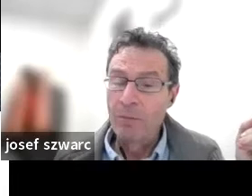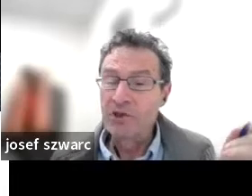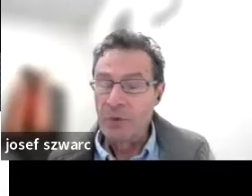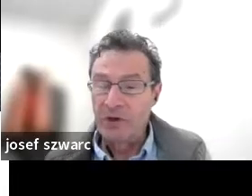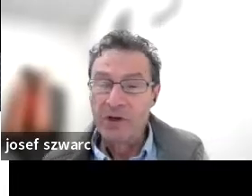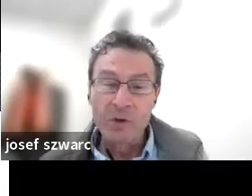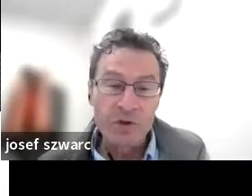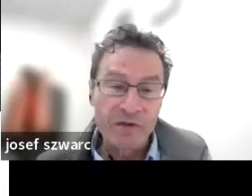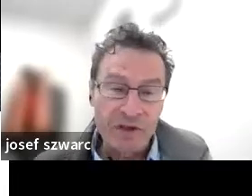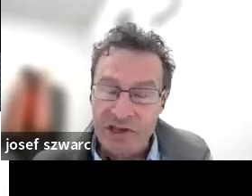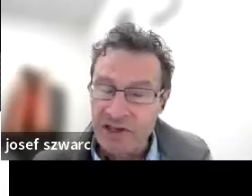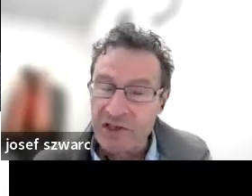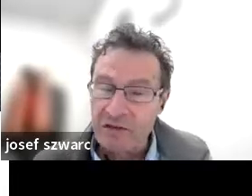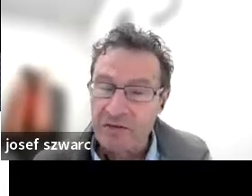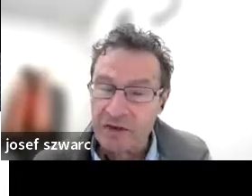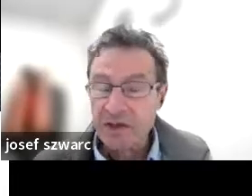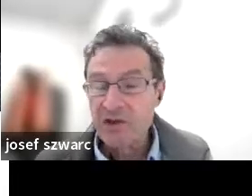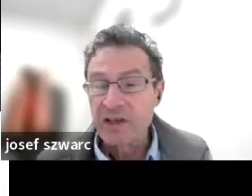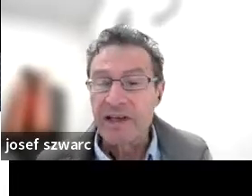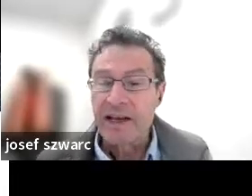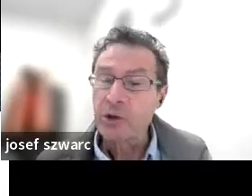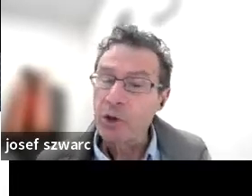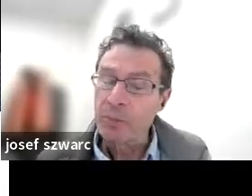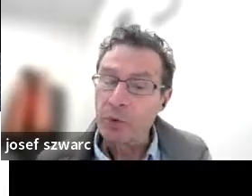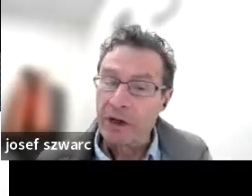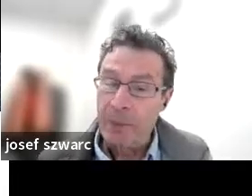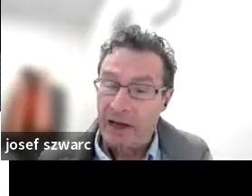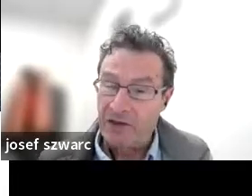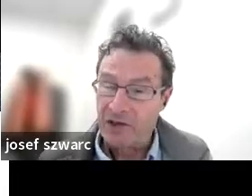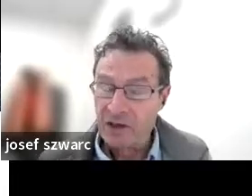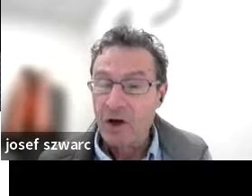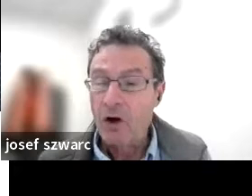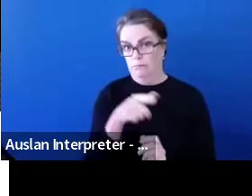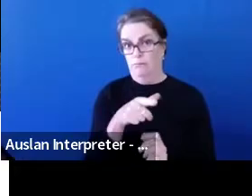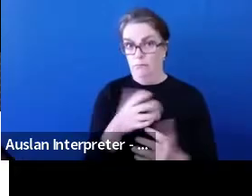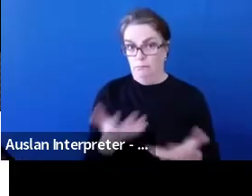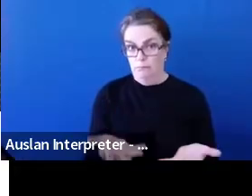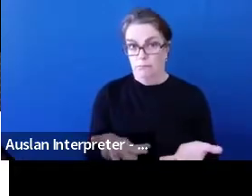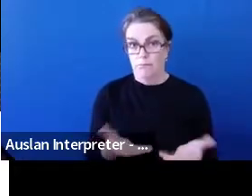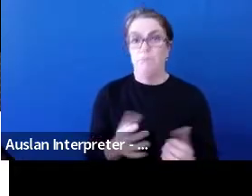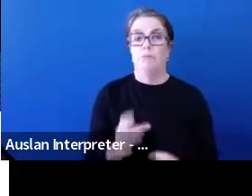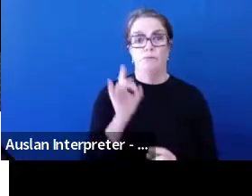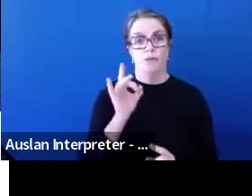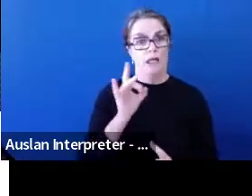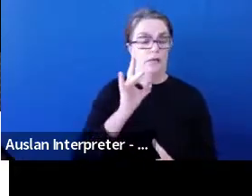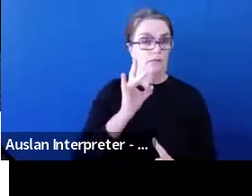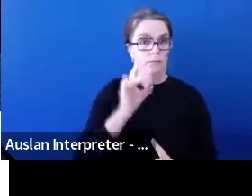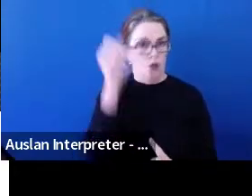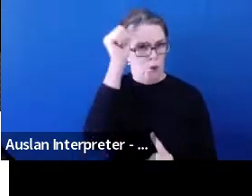the Ombudsman was very sensitive to the inequitable impact of this event.